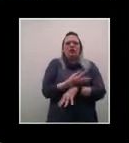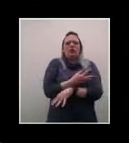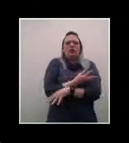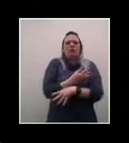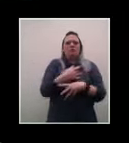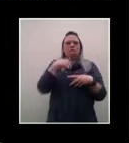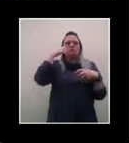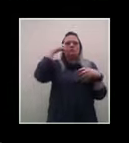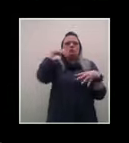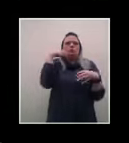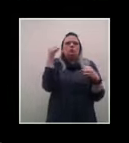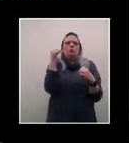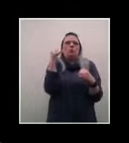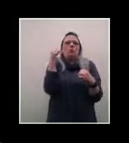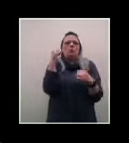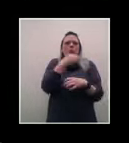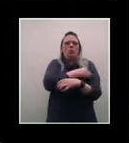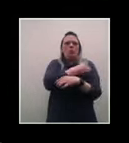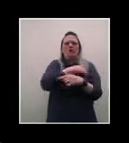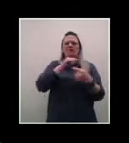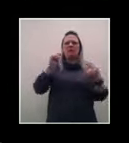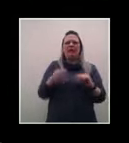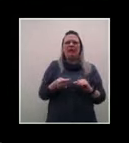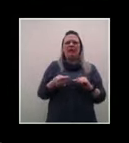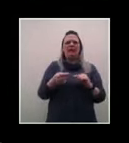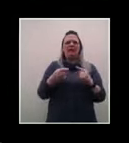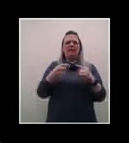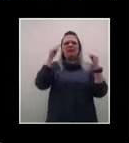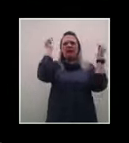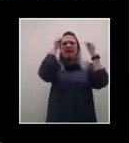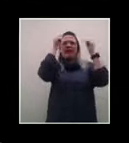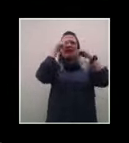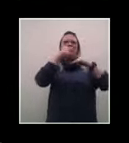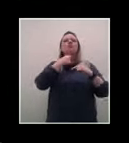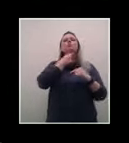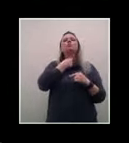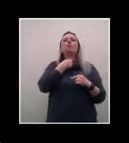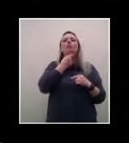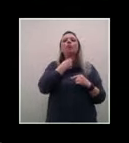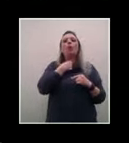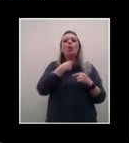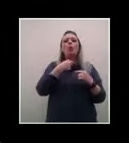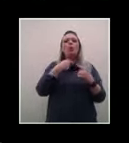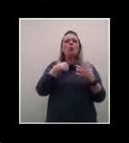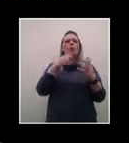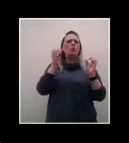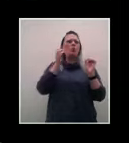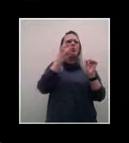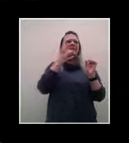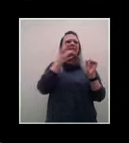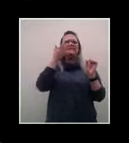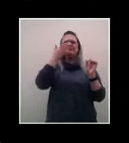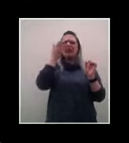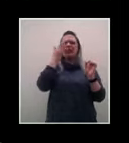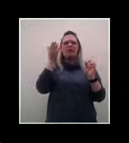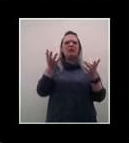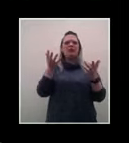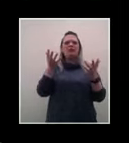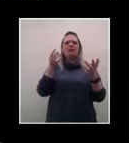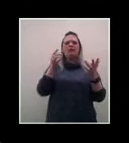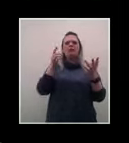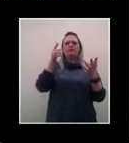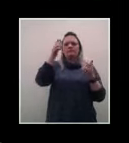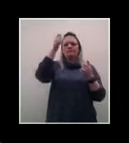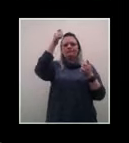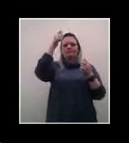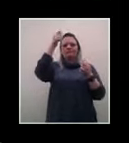with the chills, muscle pain, headaches, sore throat, loss of taste or smell, those are symptoms